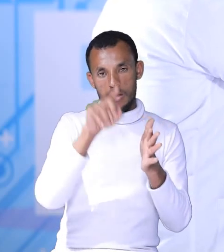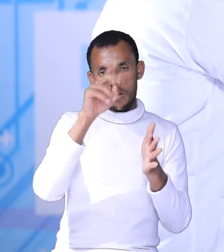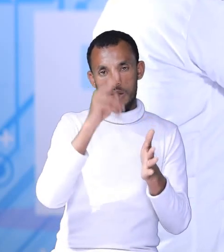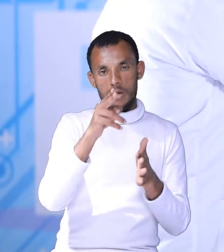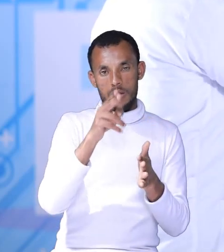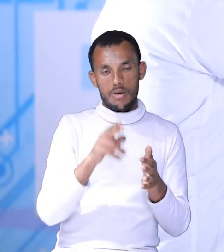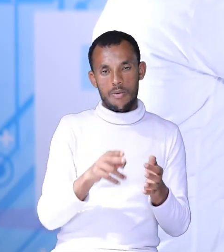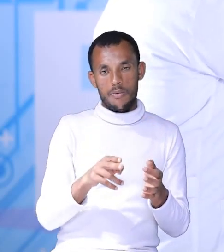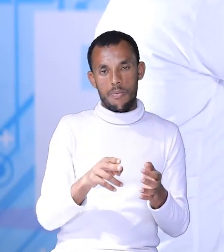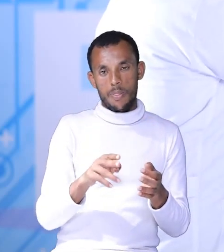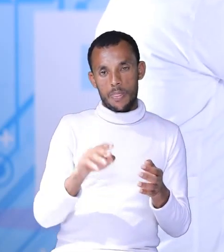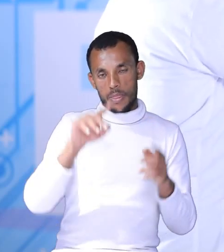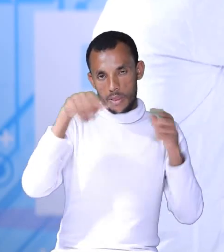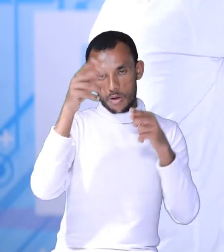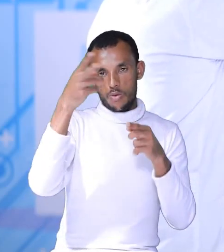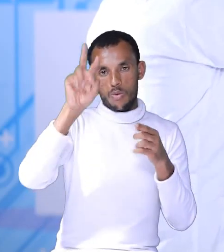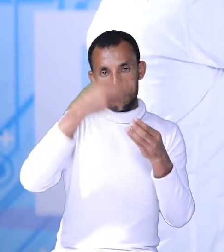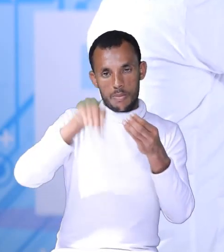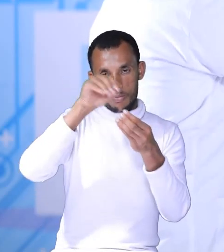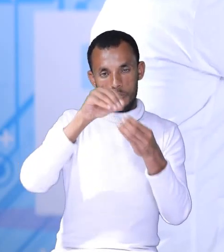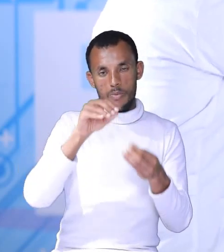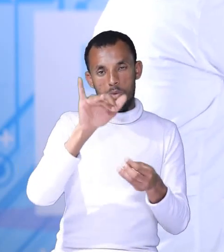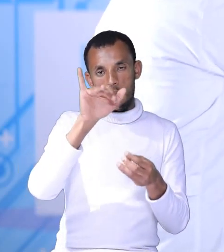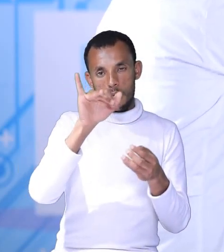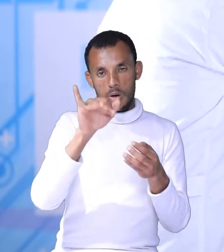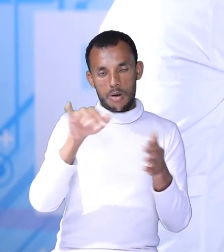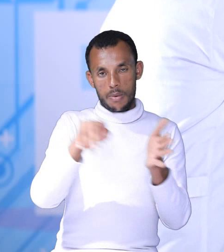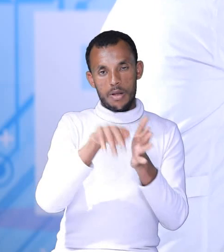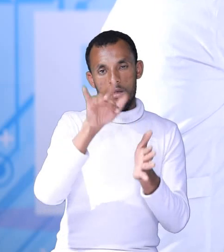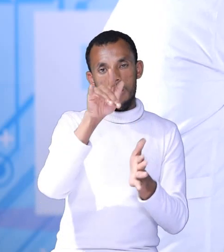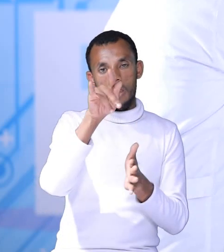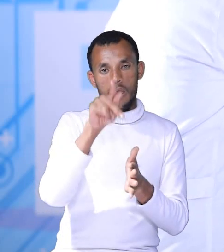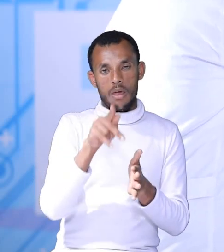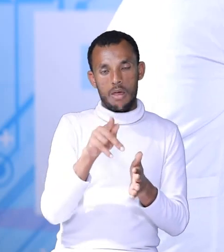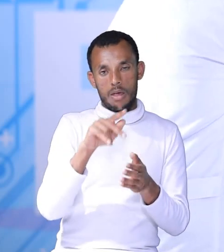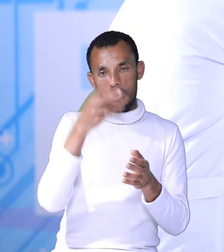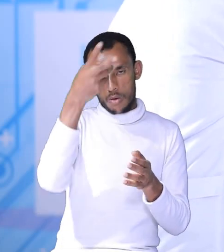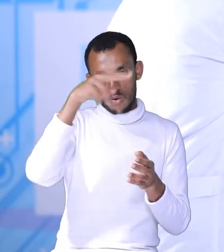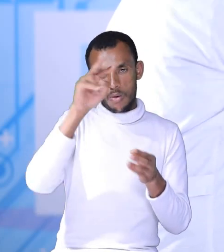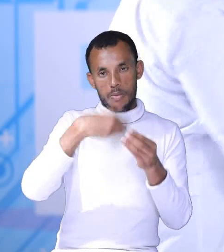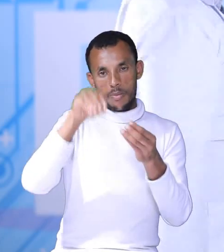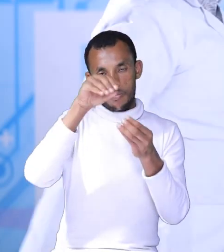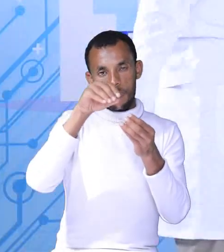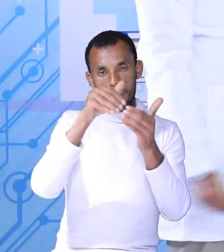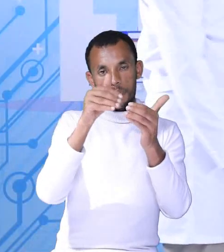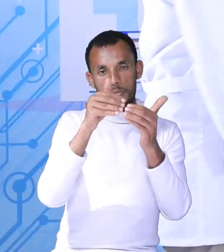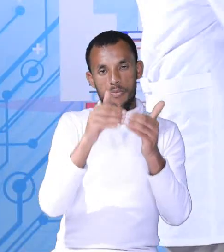h, the whole squared, plus y minus k, the whole squared is equal